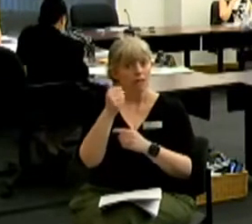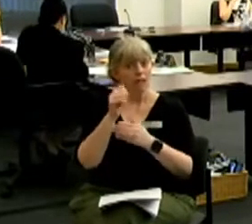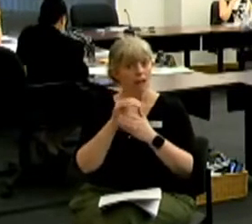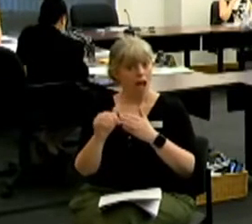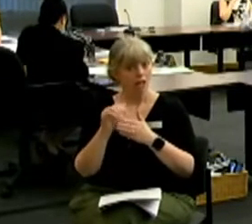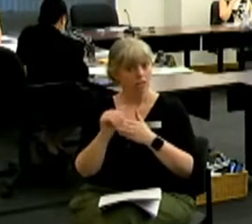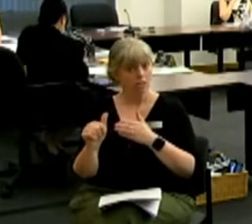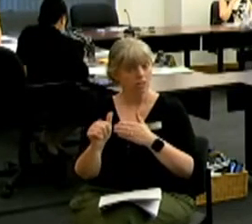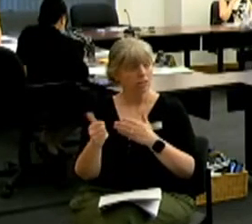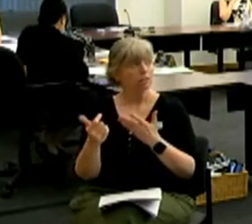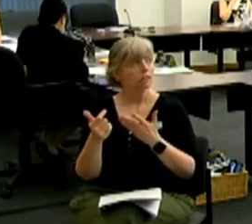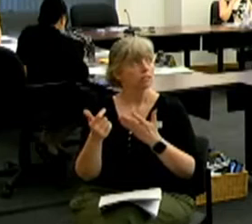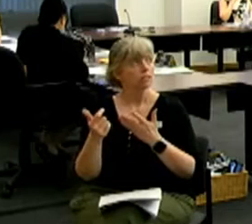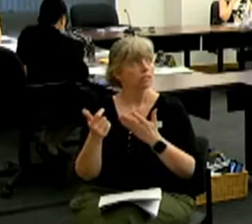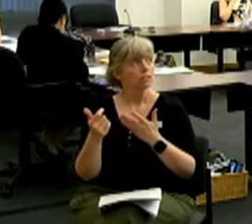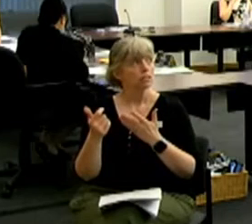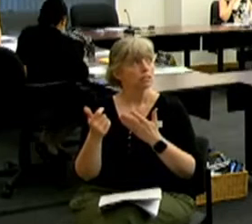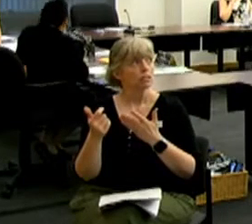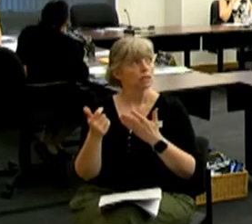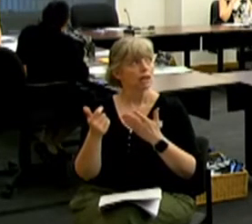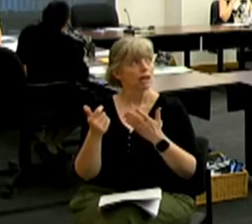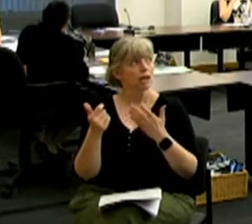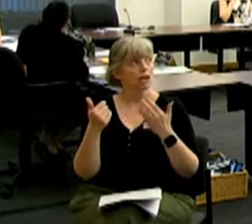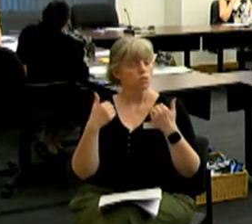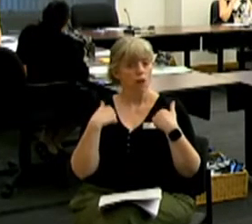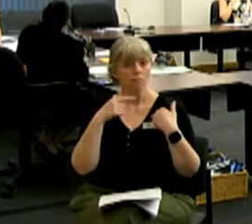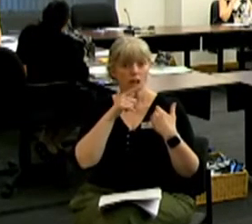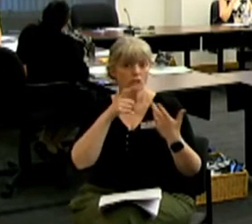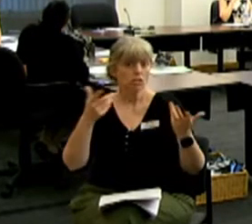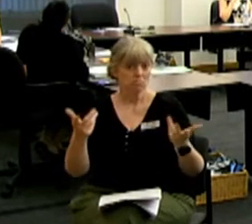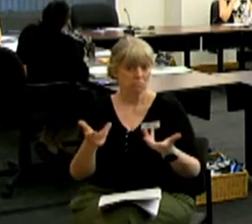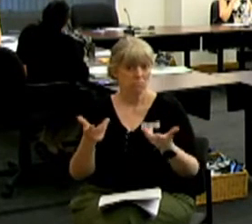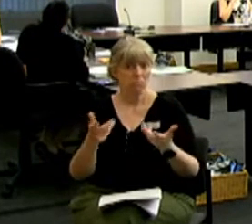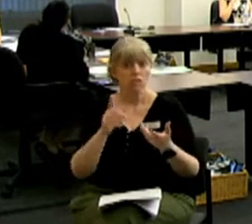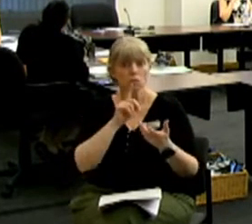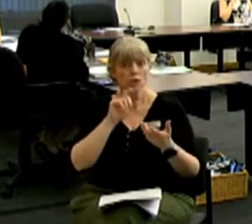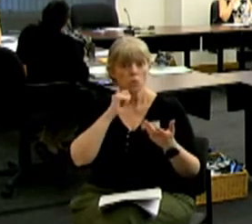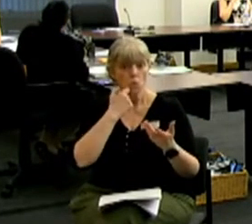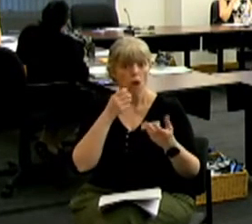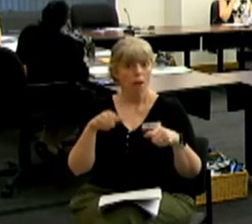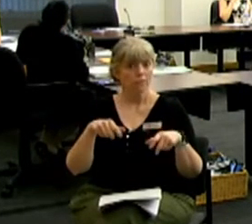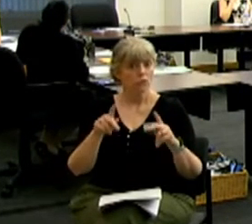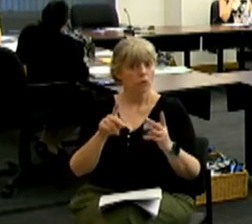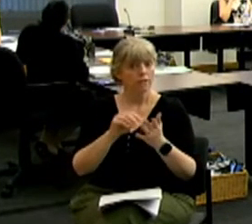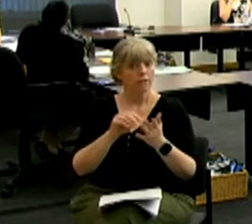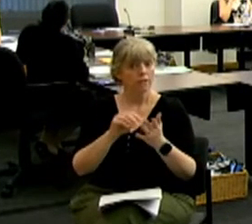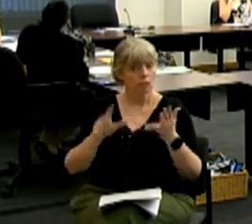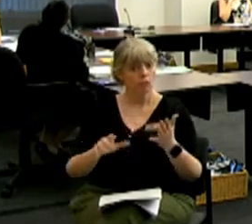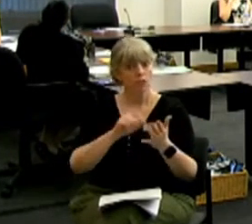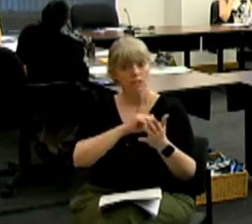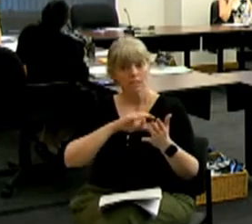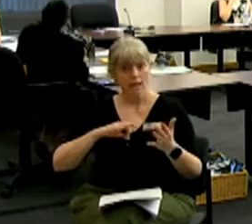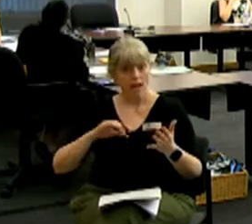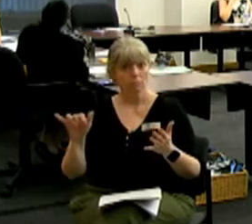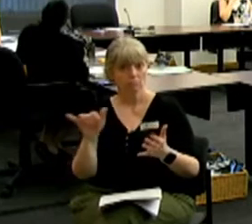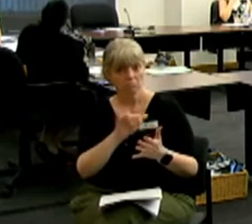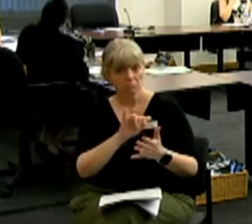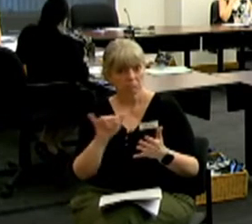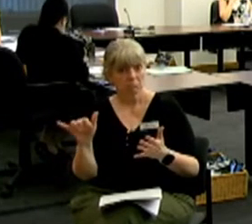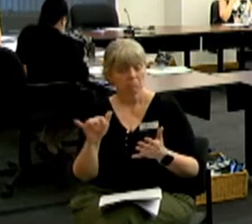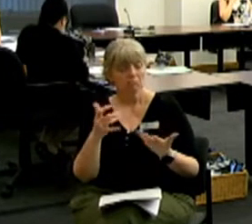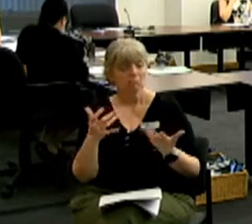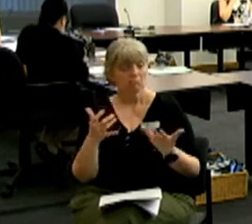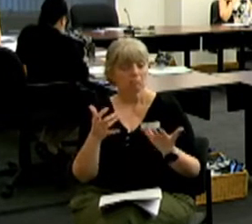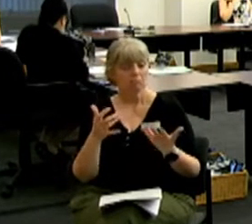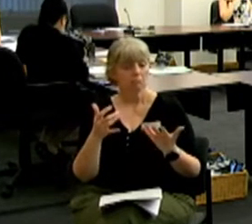and then you're able to use a ceramic bowl and eat lunch out of it, which was a really cool opportunity for students and staff alike, and basically anybody